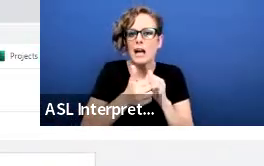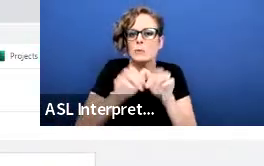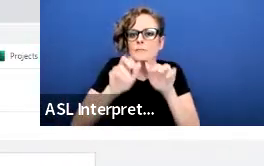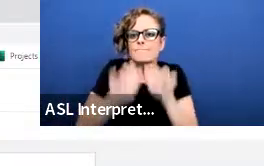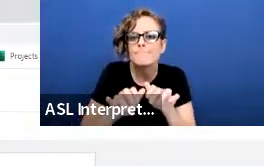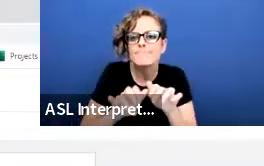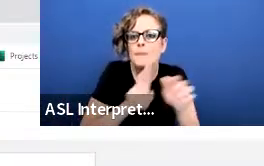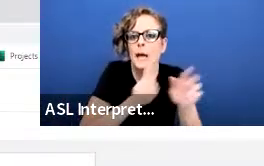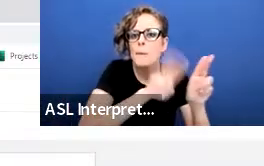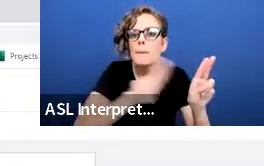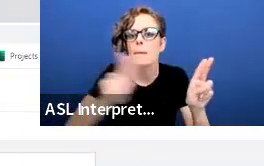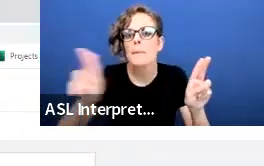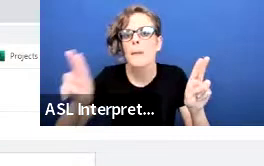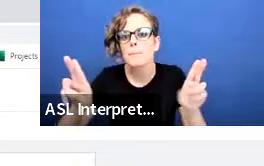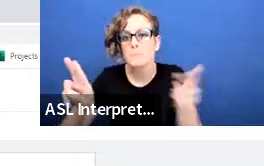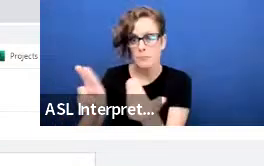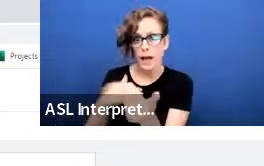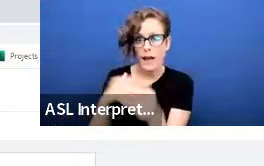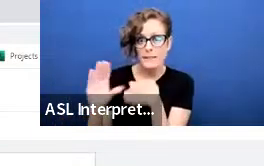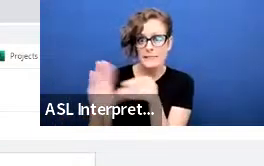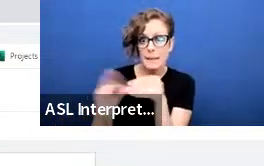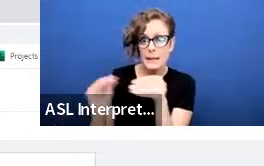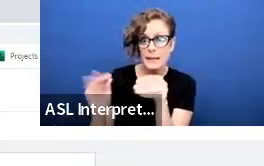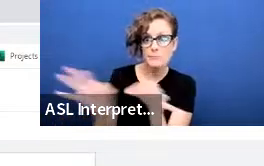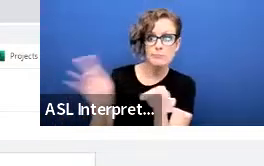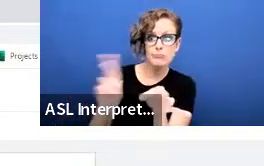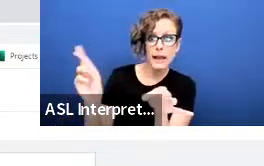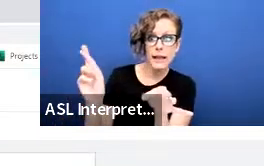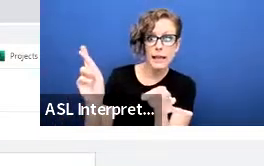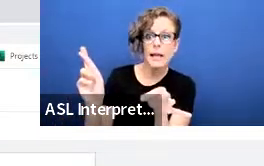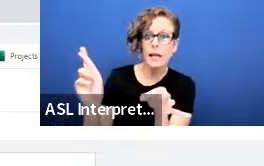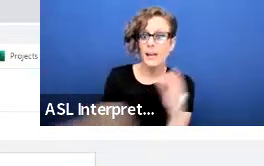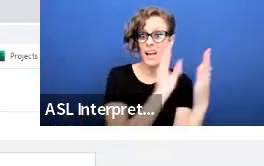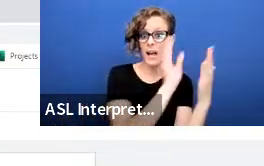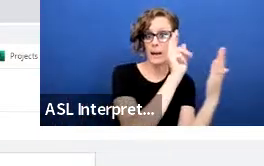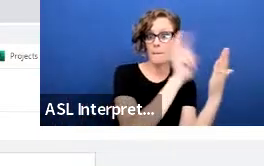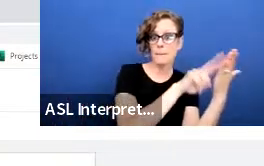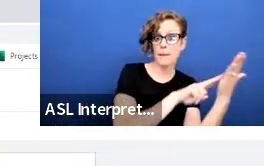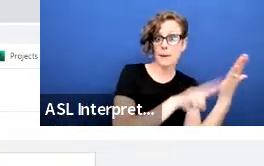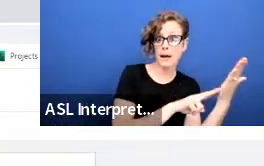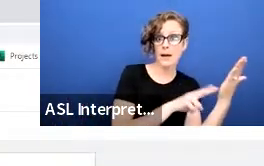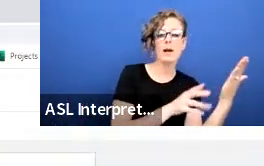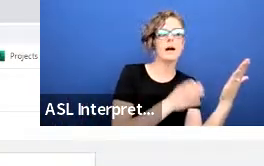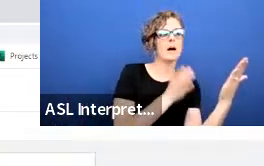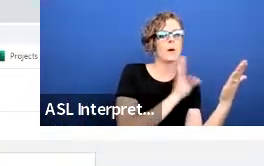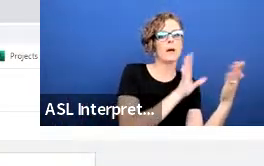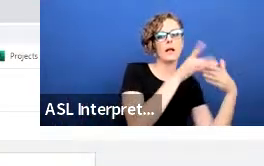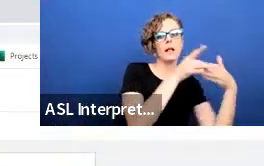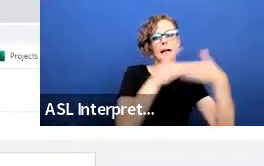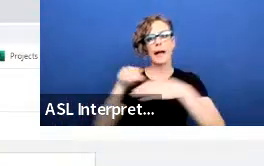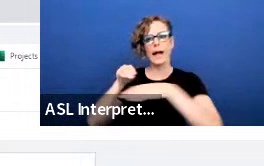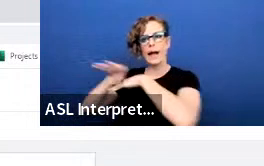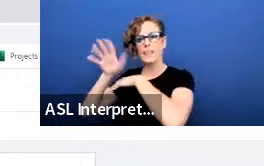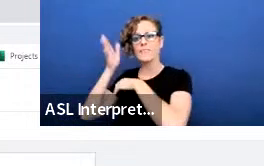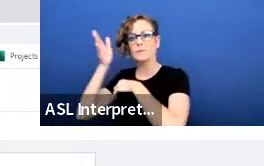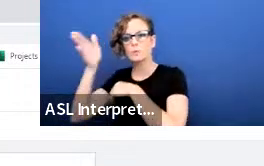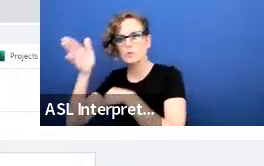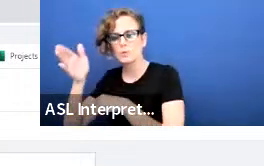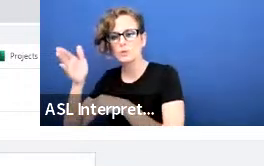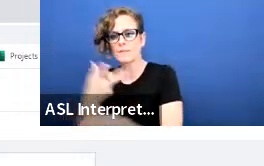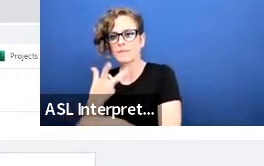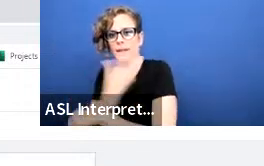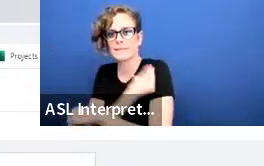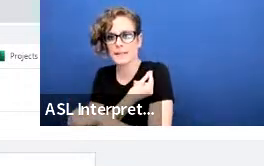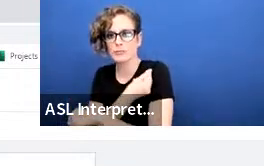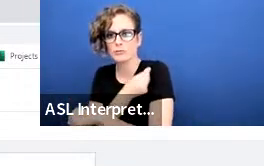about that, because this will guide the future of vaccination clinics.